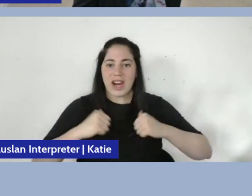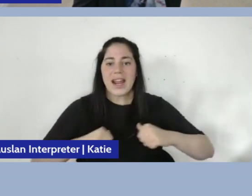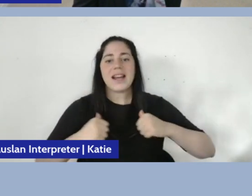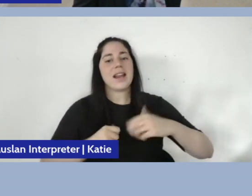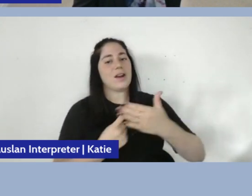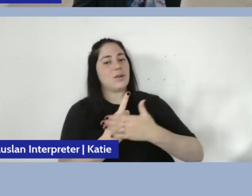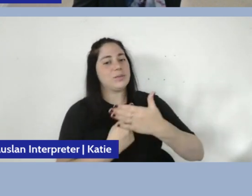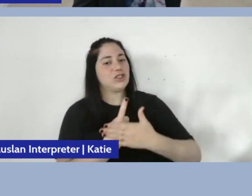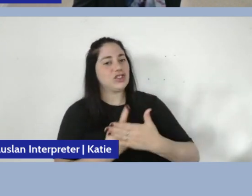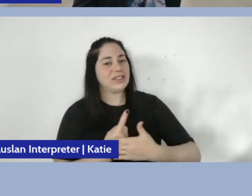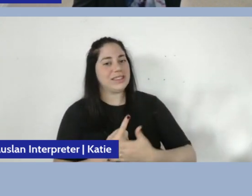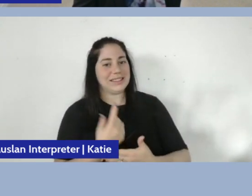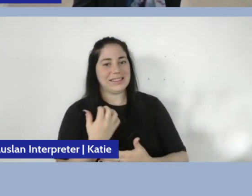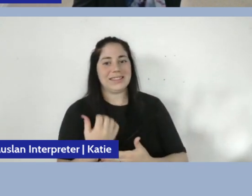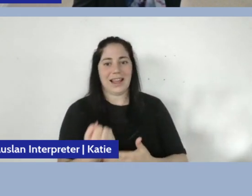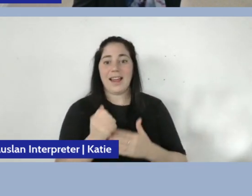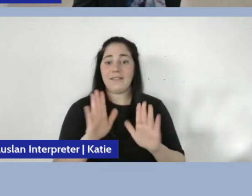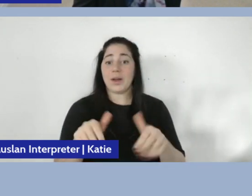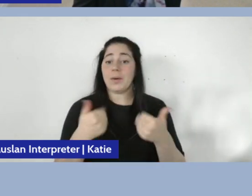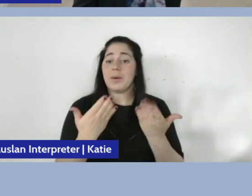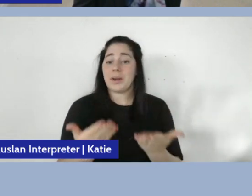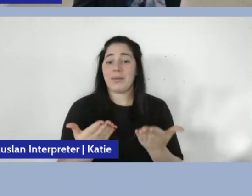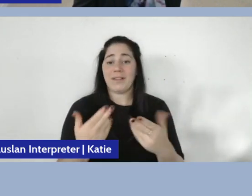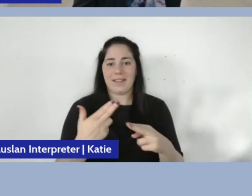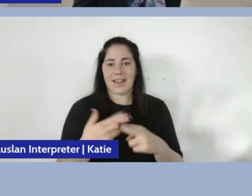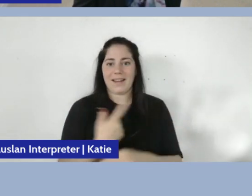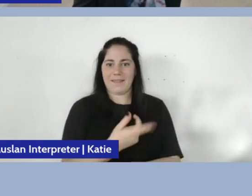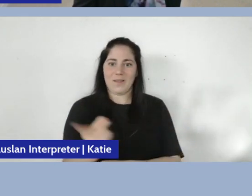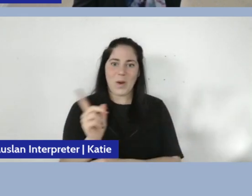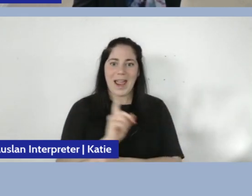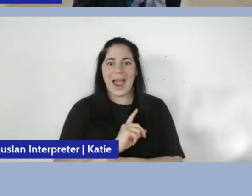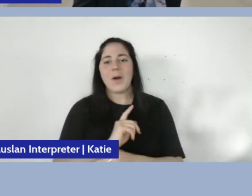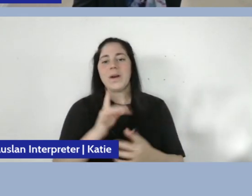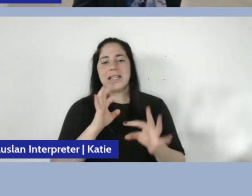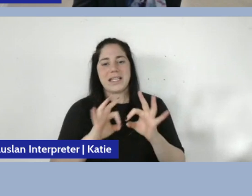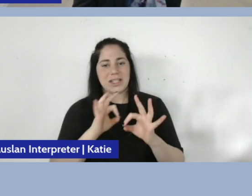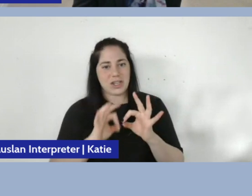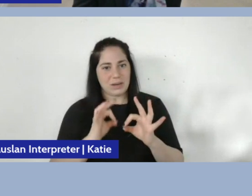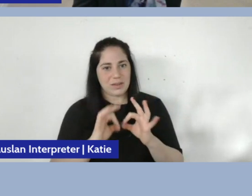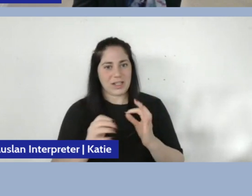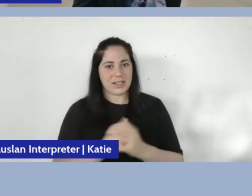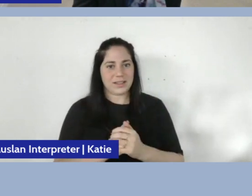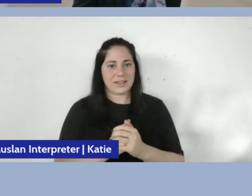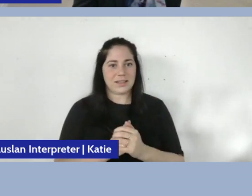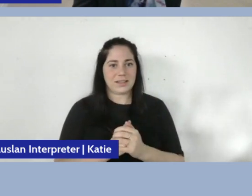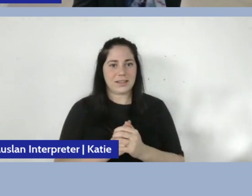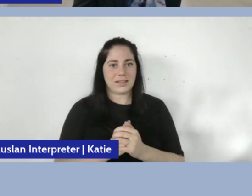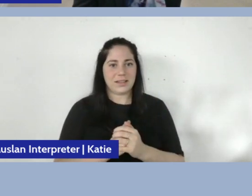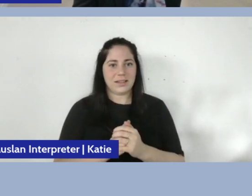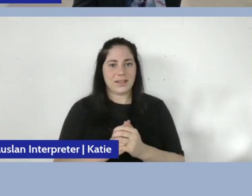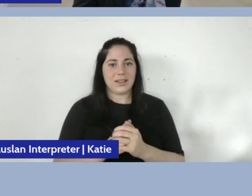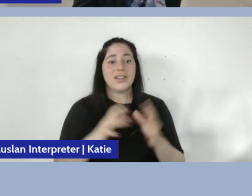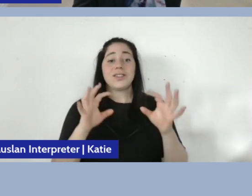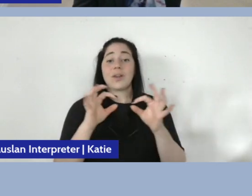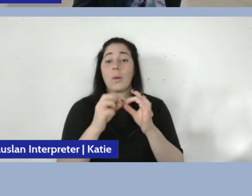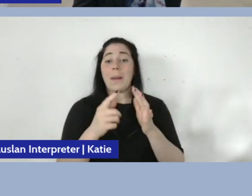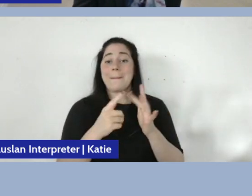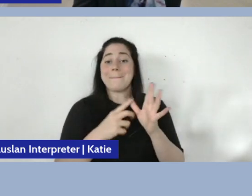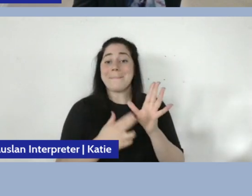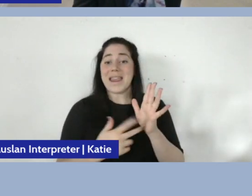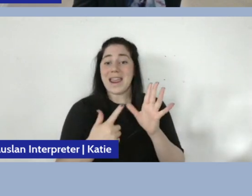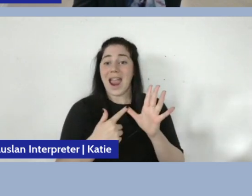opportunities that we provide to our interpreters. And so when we were approached by Bianca back in, I